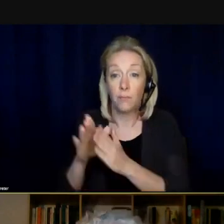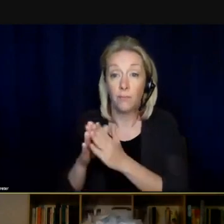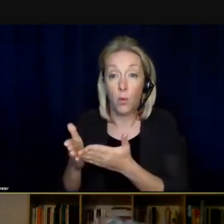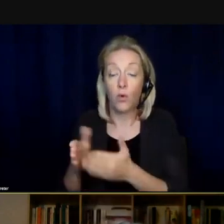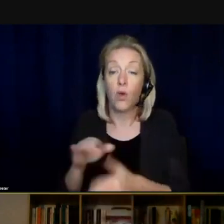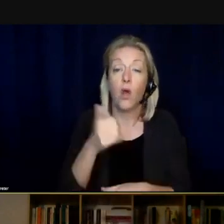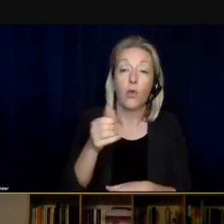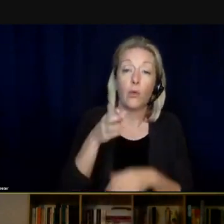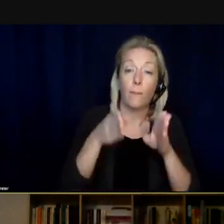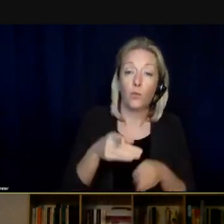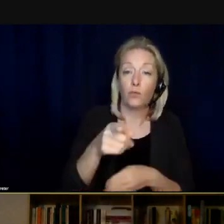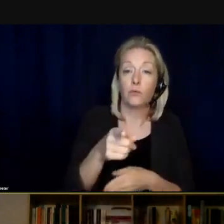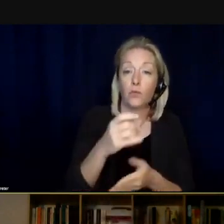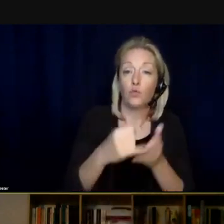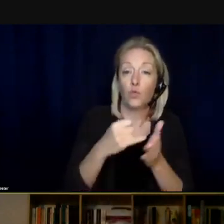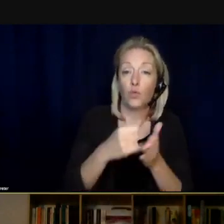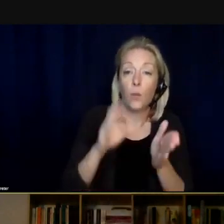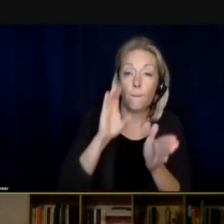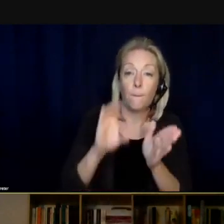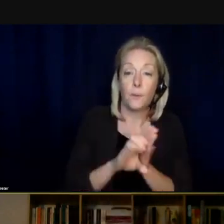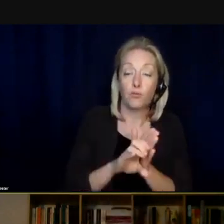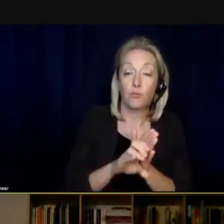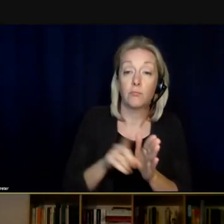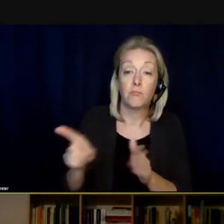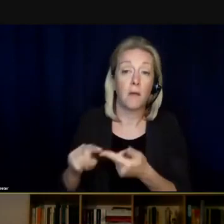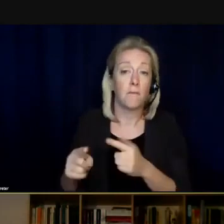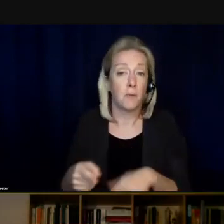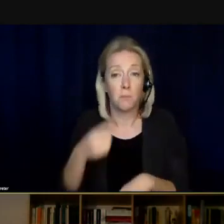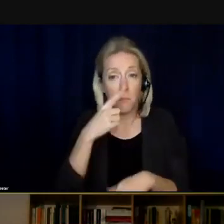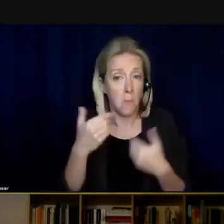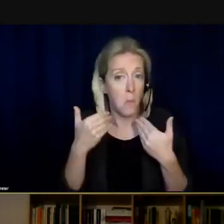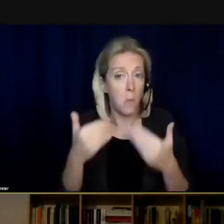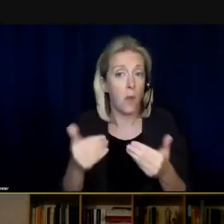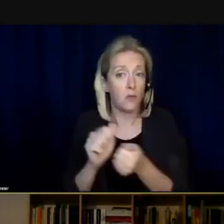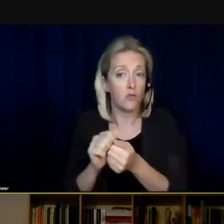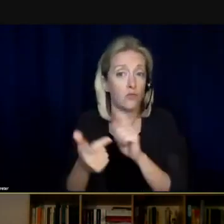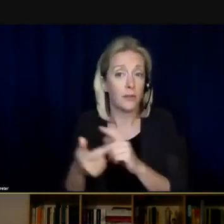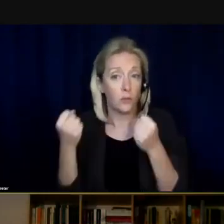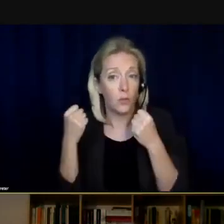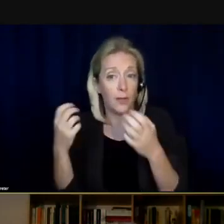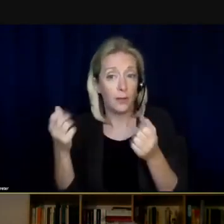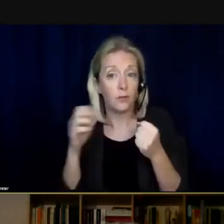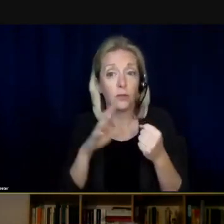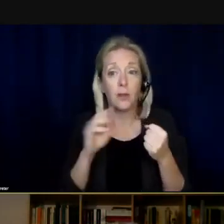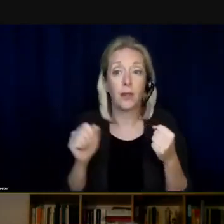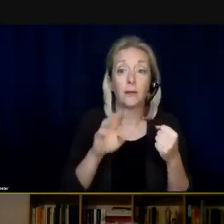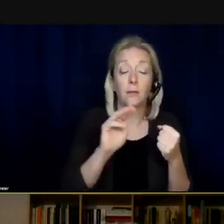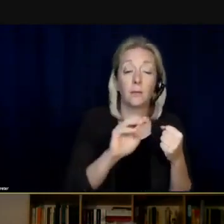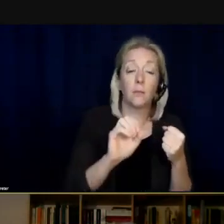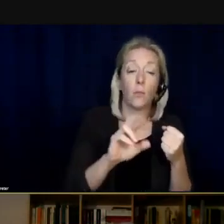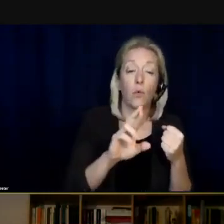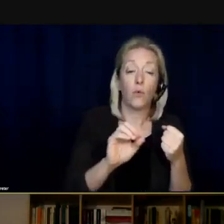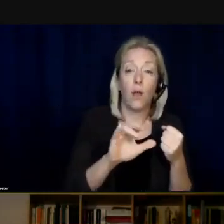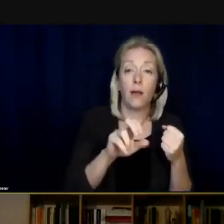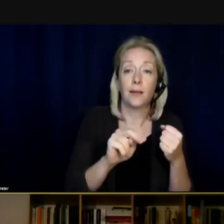illustrated this story, and she allowed us to translate it both into English and Moroccan Sign Language and